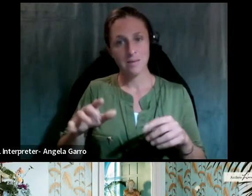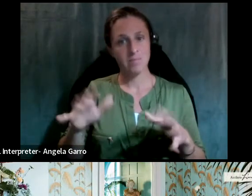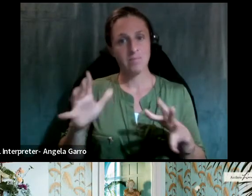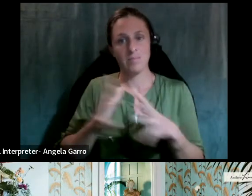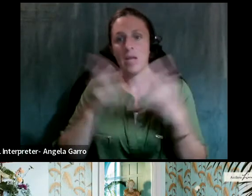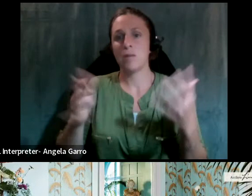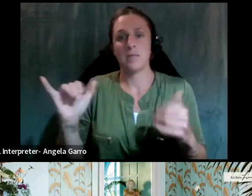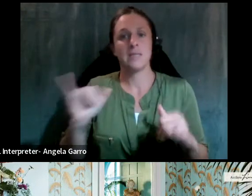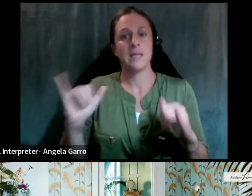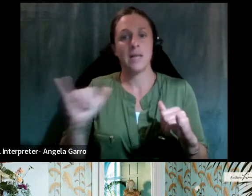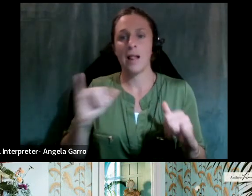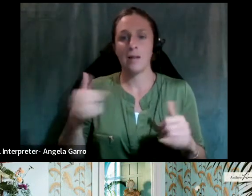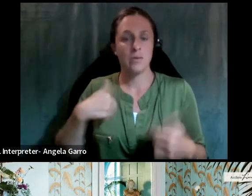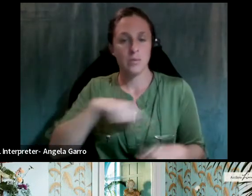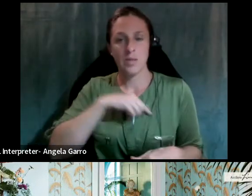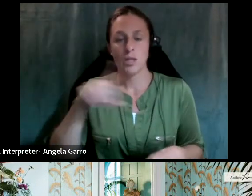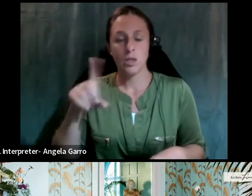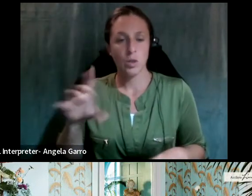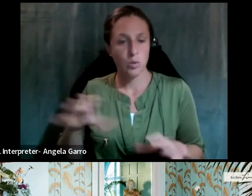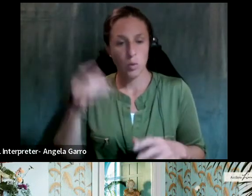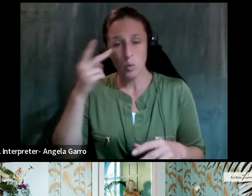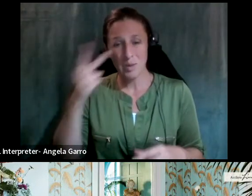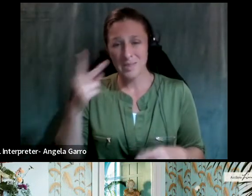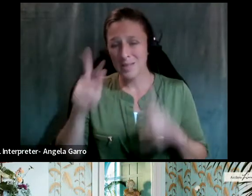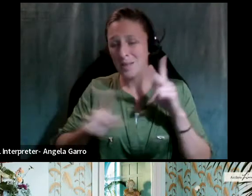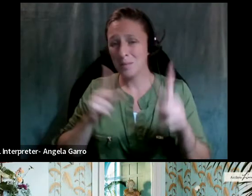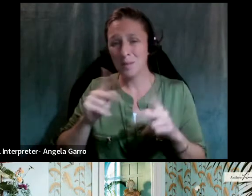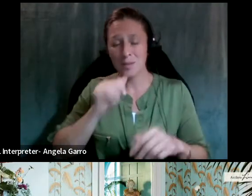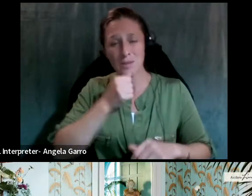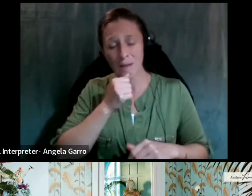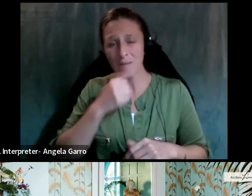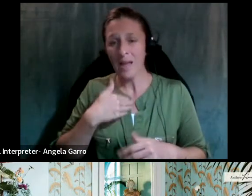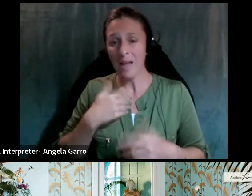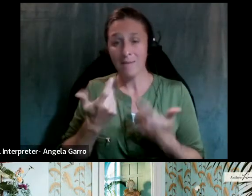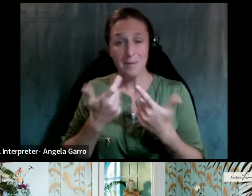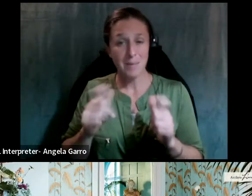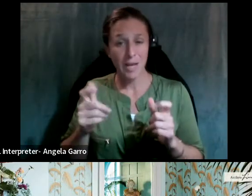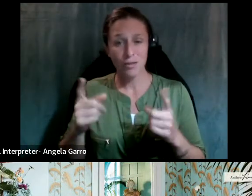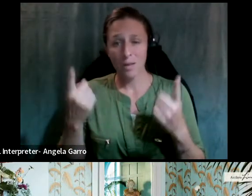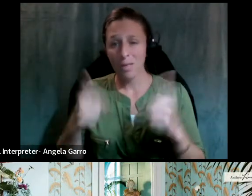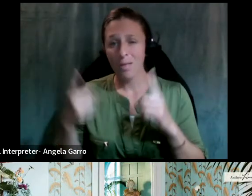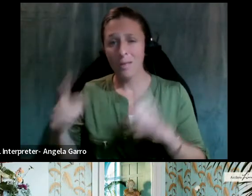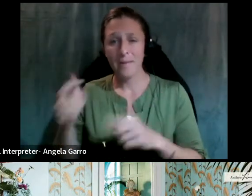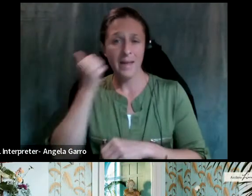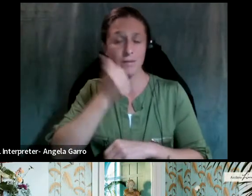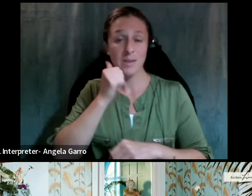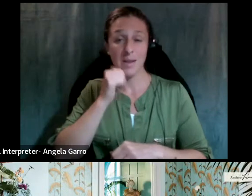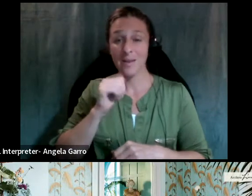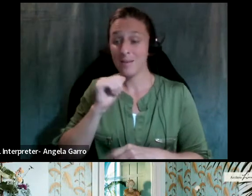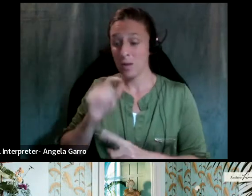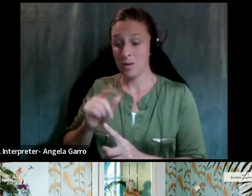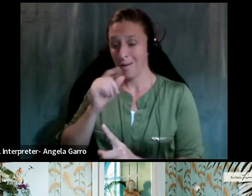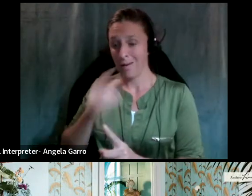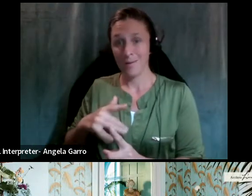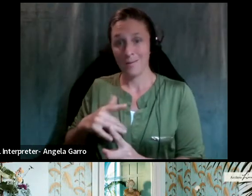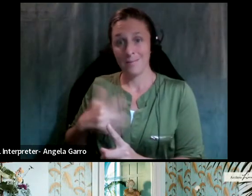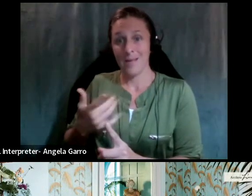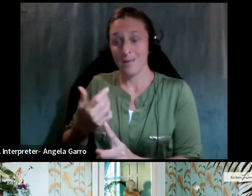people suffering, having major events every day, and it's not just them that they're impacting, Right. And I